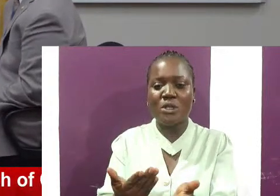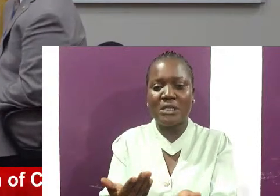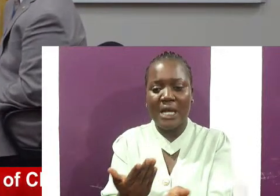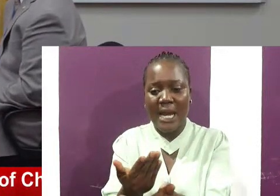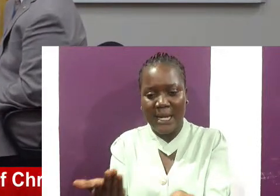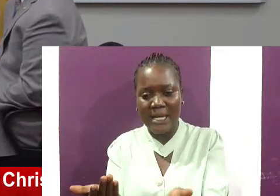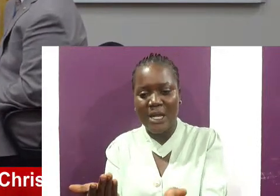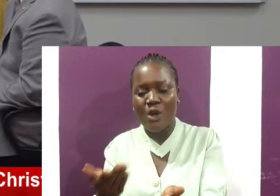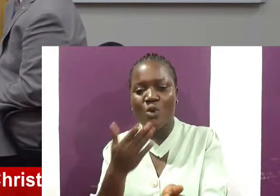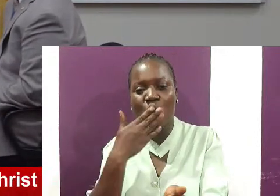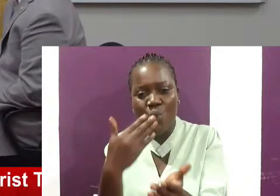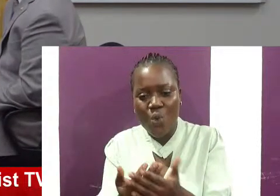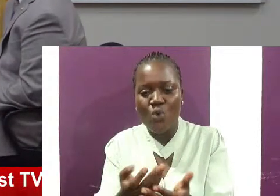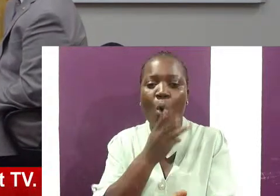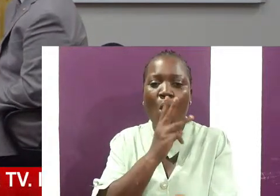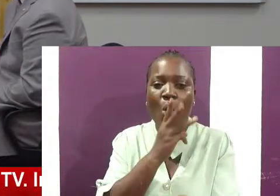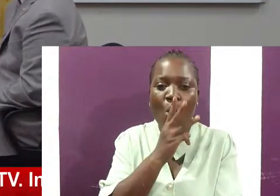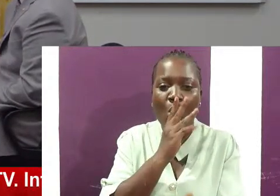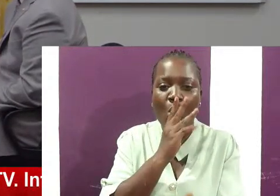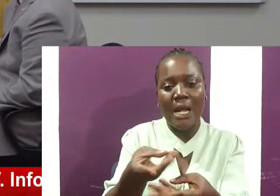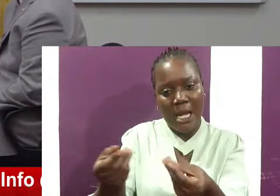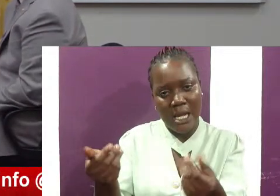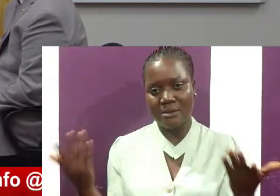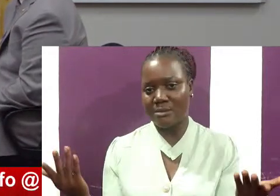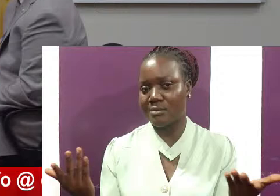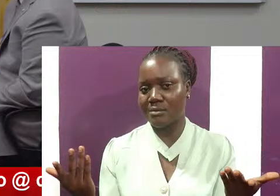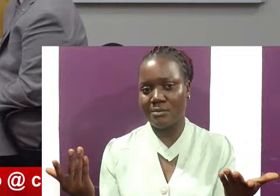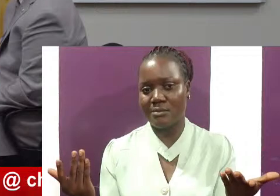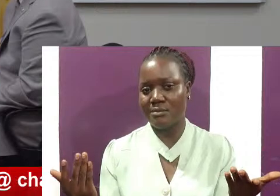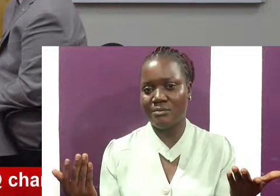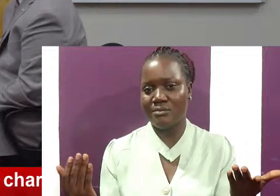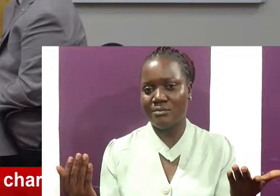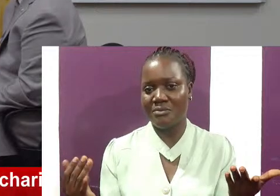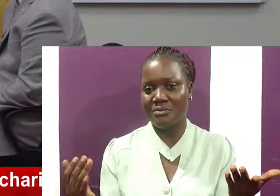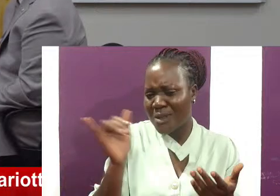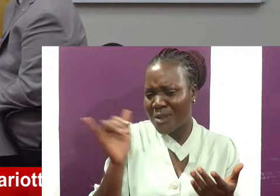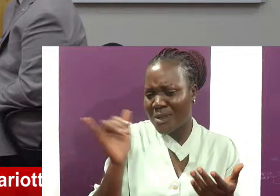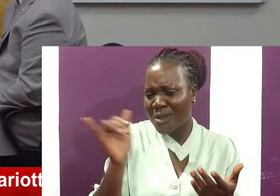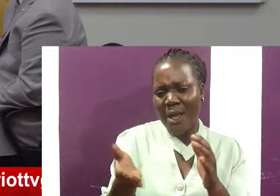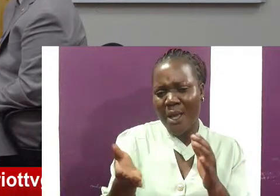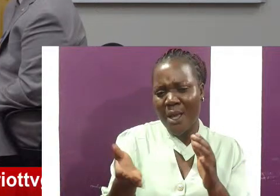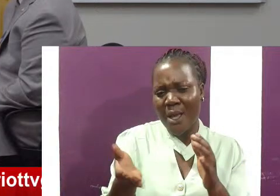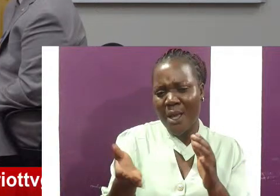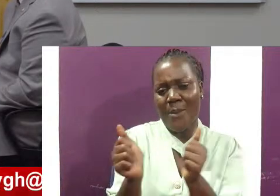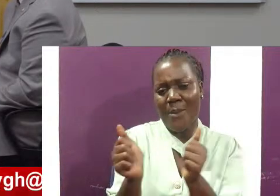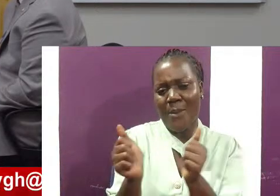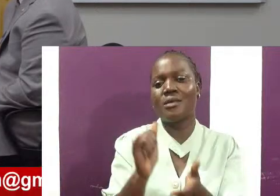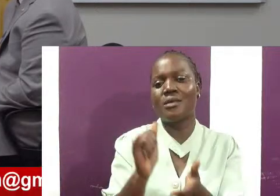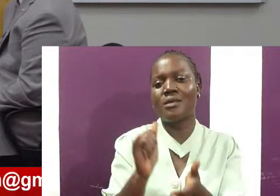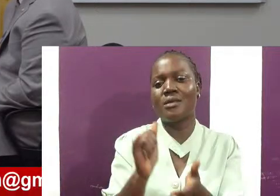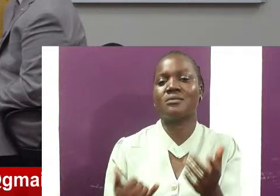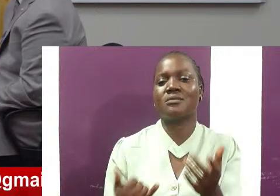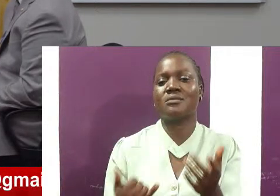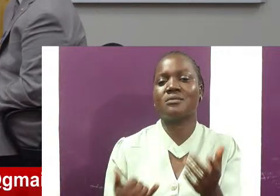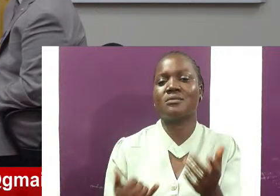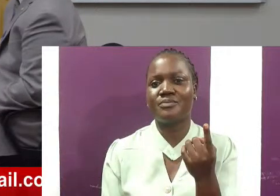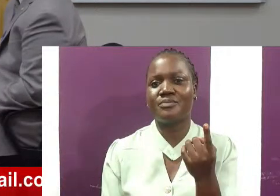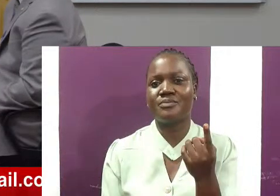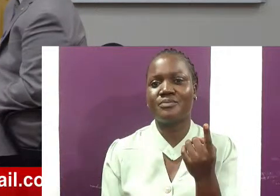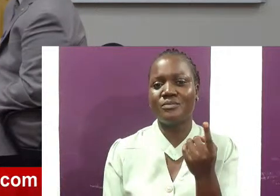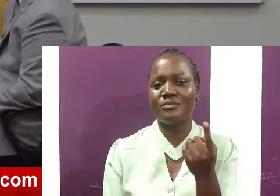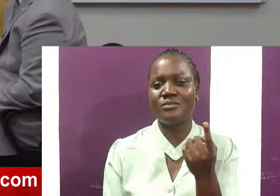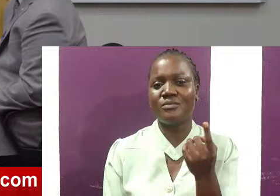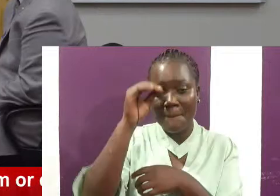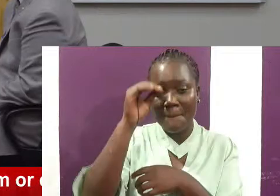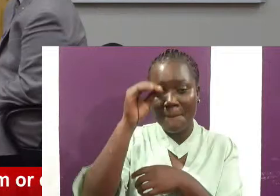the kingdom and the church are one and the same. But Michael, you know that in the prayer, I mean,